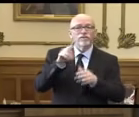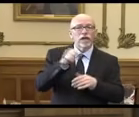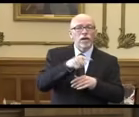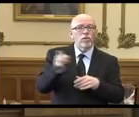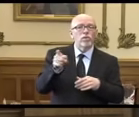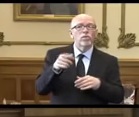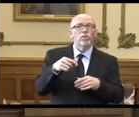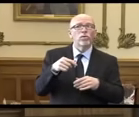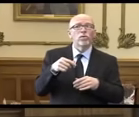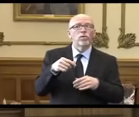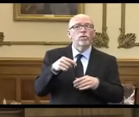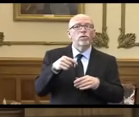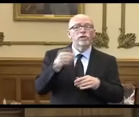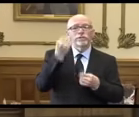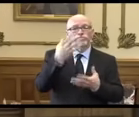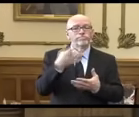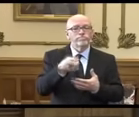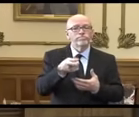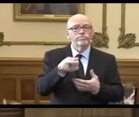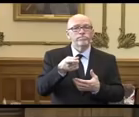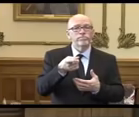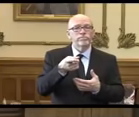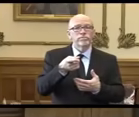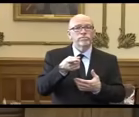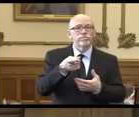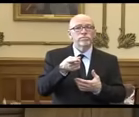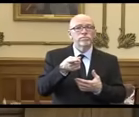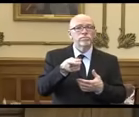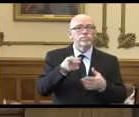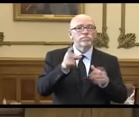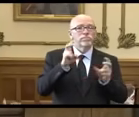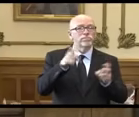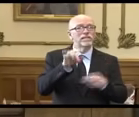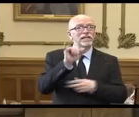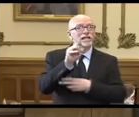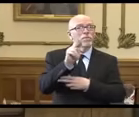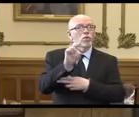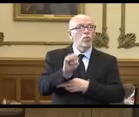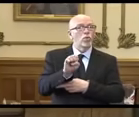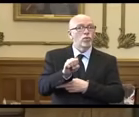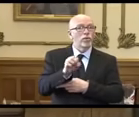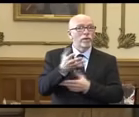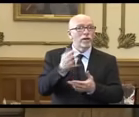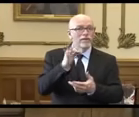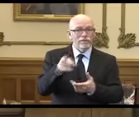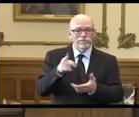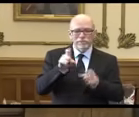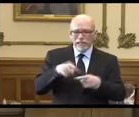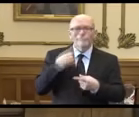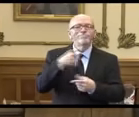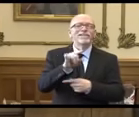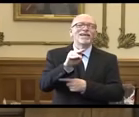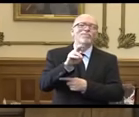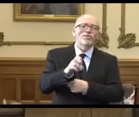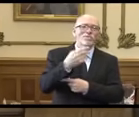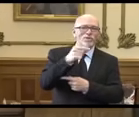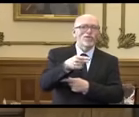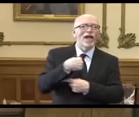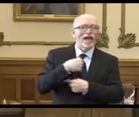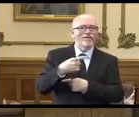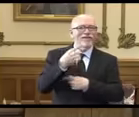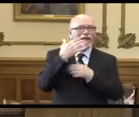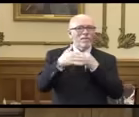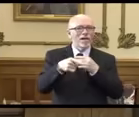either telling them that they're so-called immune because they have a detectable antibody and they're